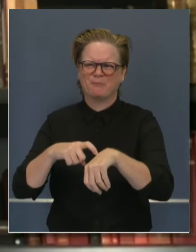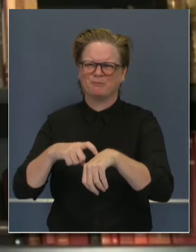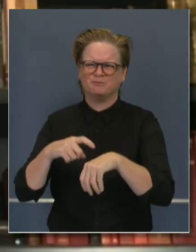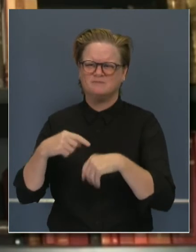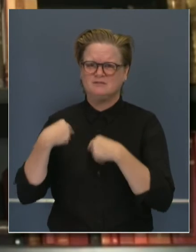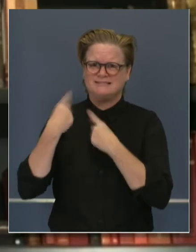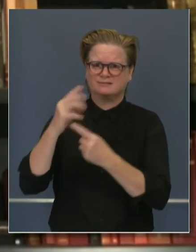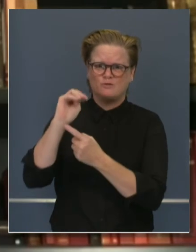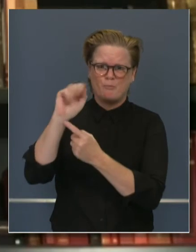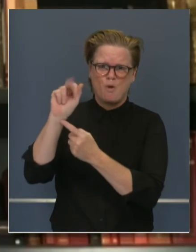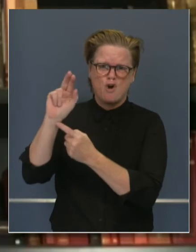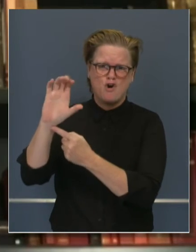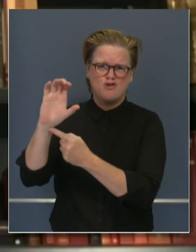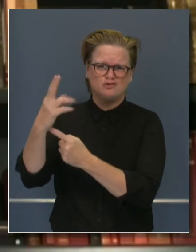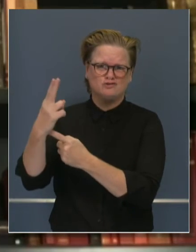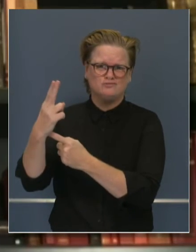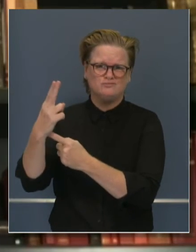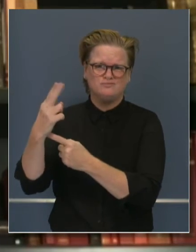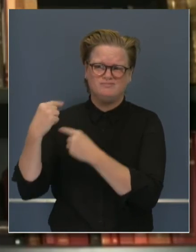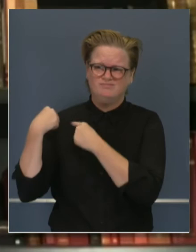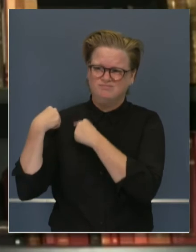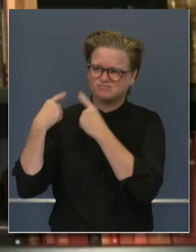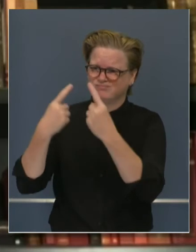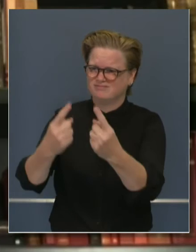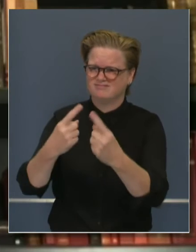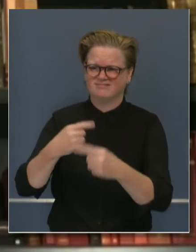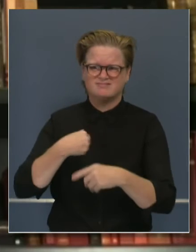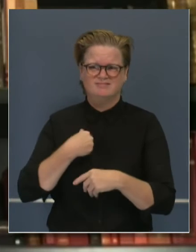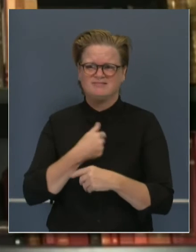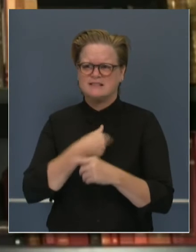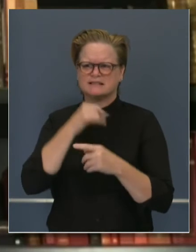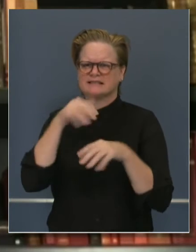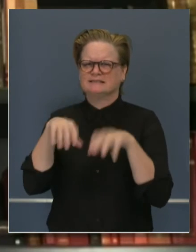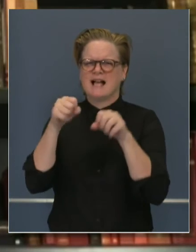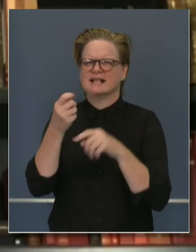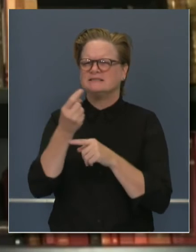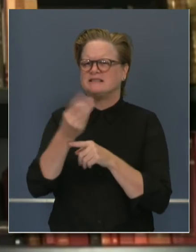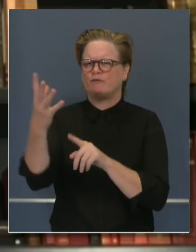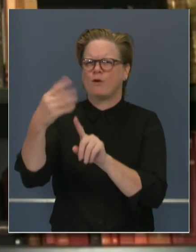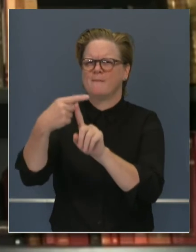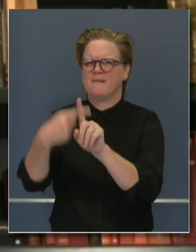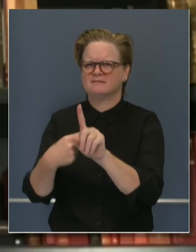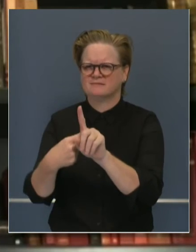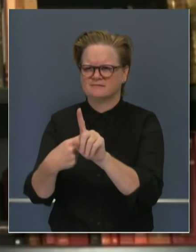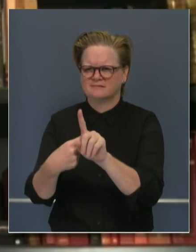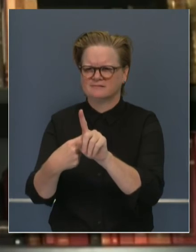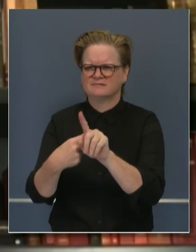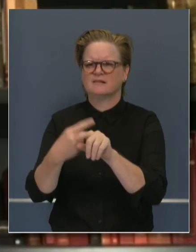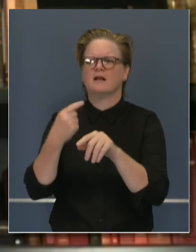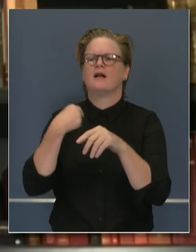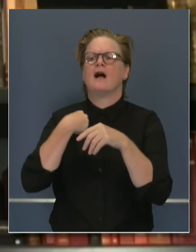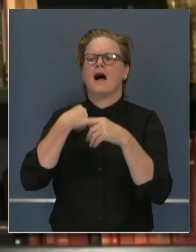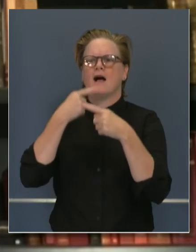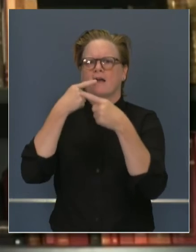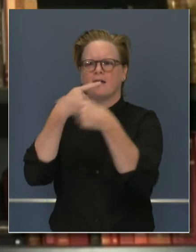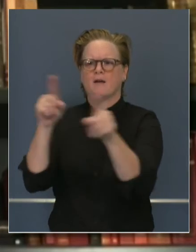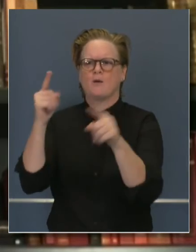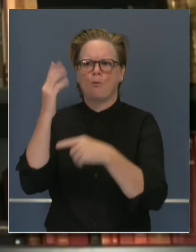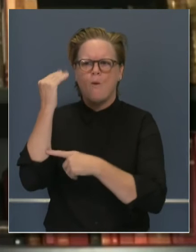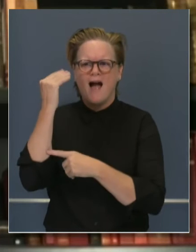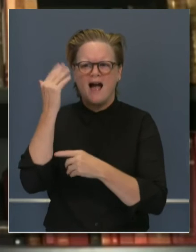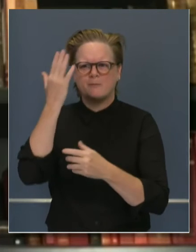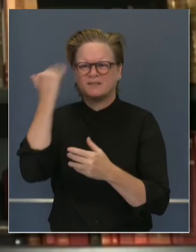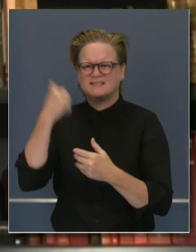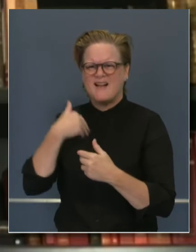not get tested for many, many months. I made it clear as to why I made that determination, because so many others were